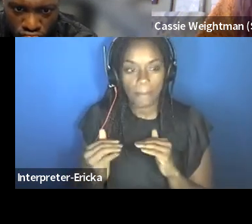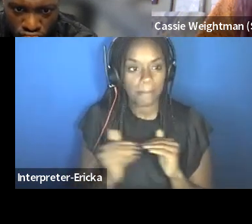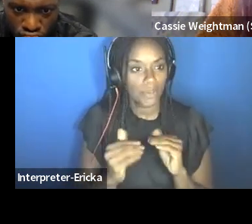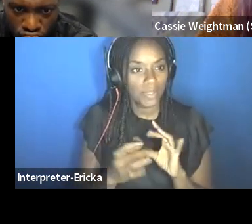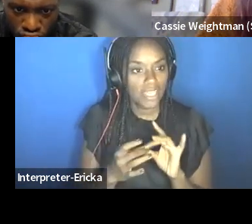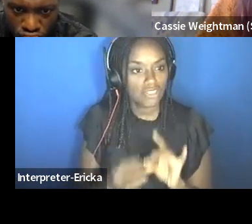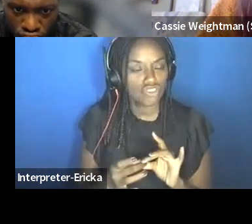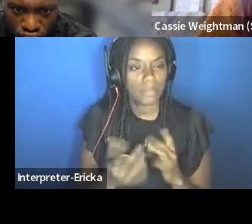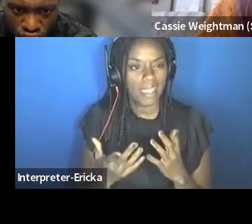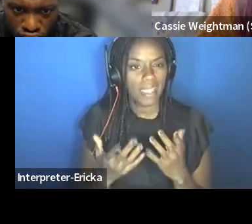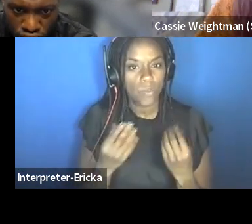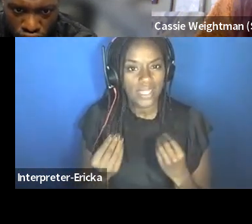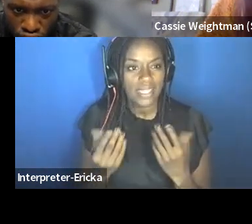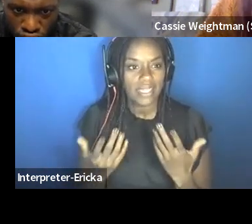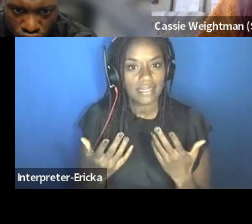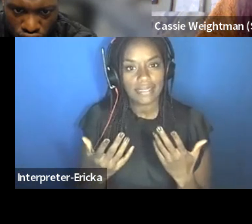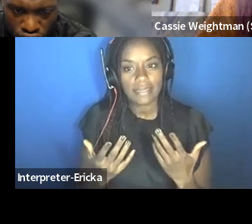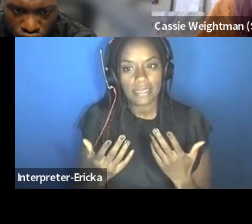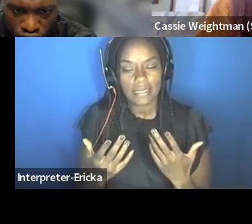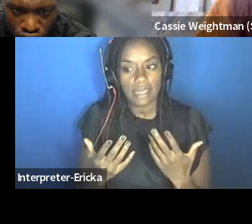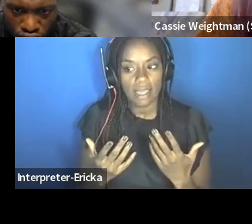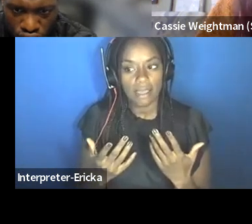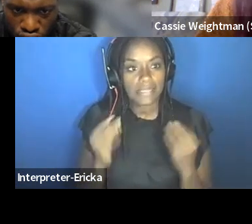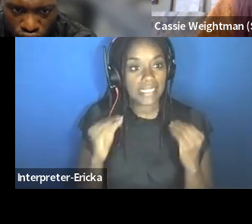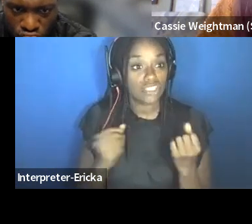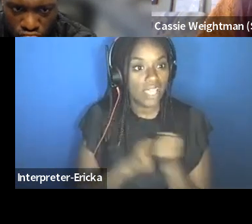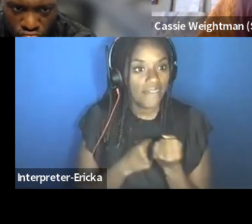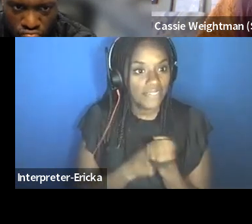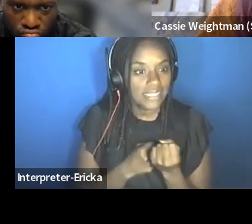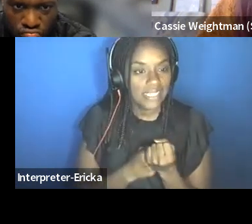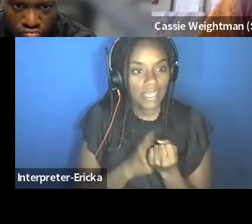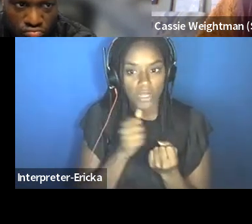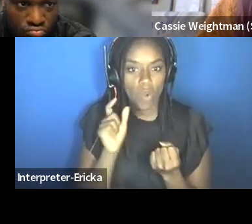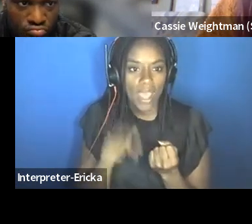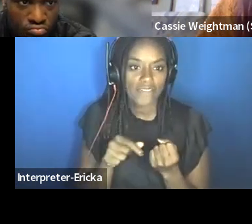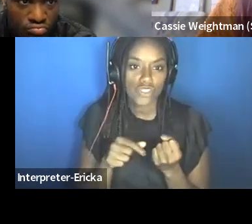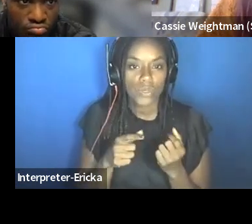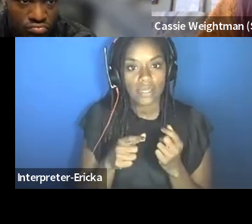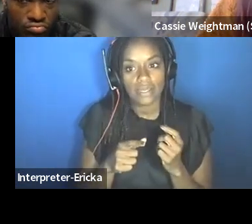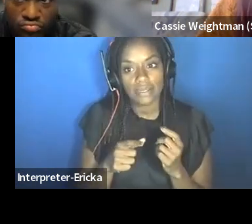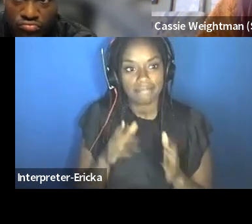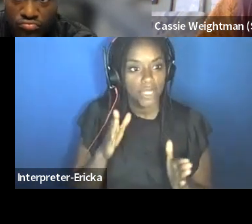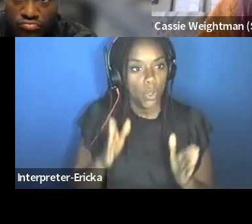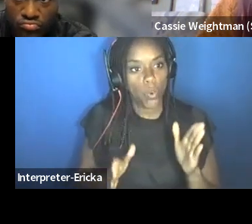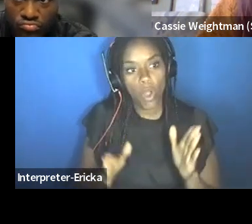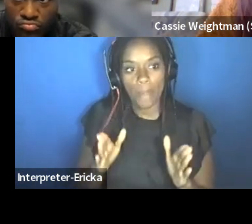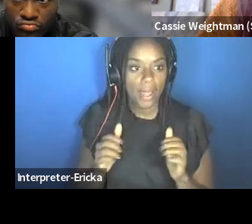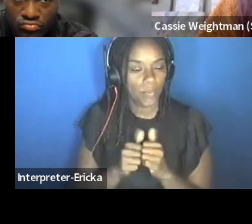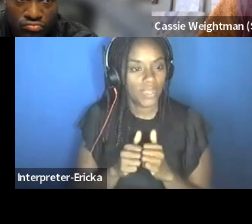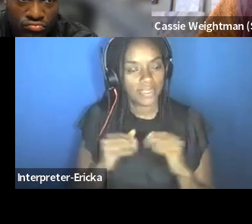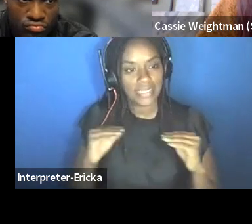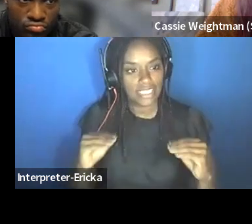it about advocacy without it feeling like, hi, this is advocacy and this is how you be an advocate. It's like you can learn through other ways.